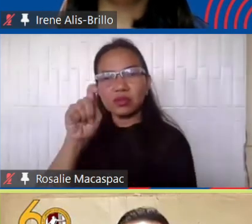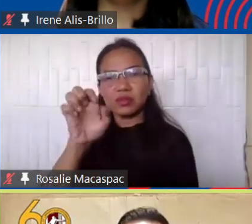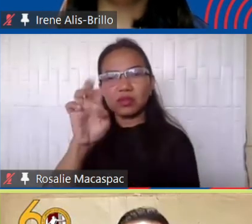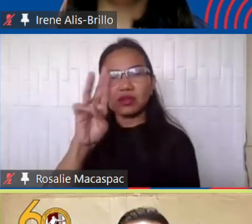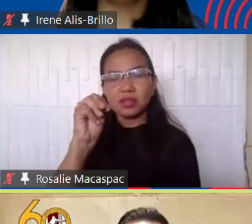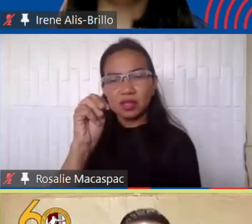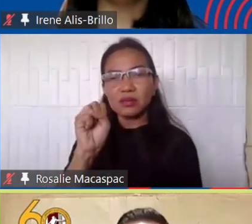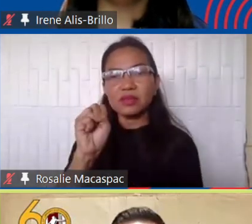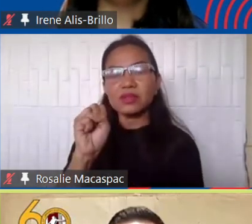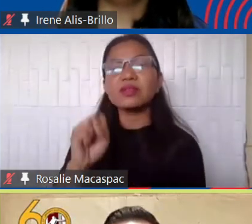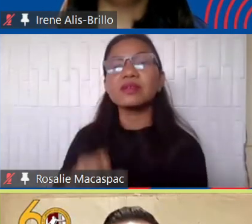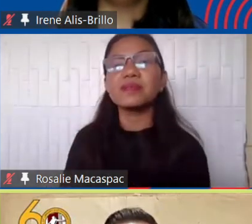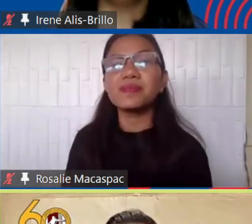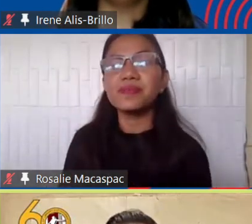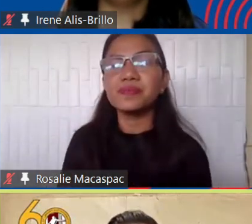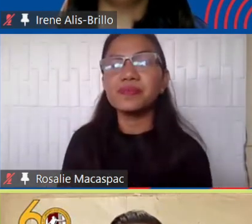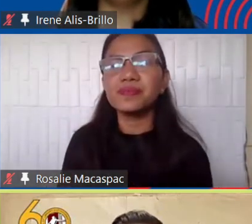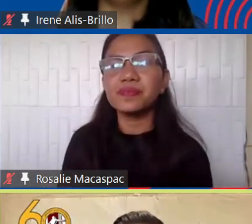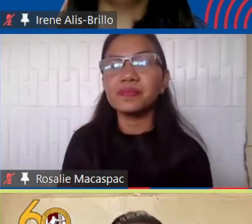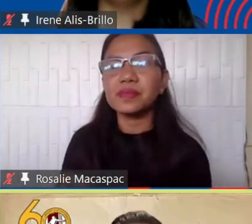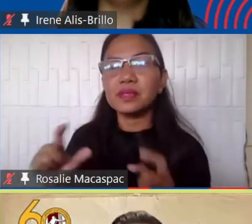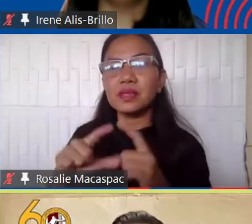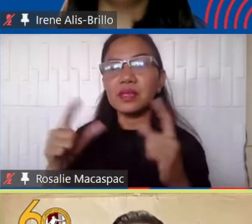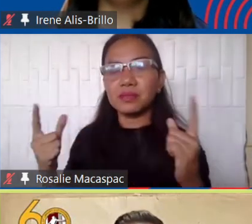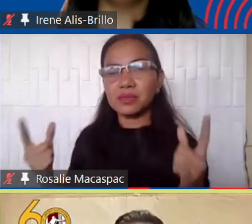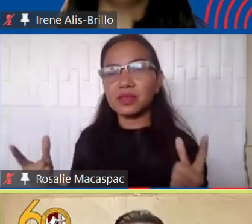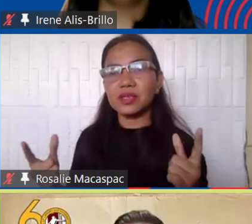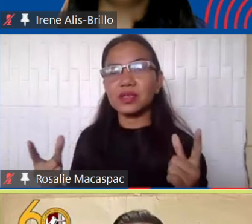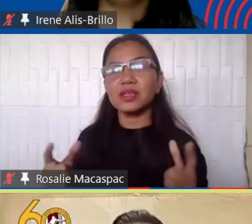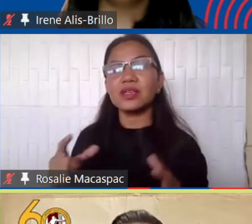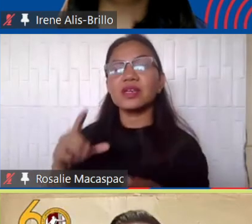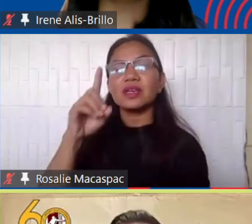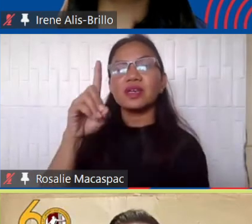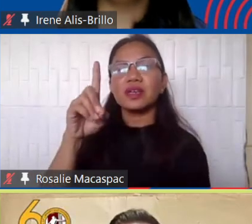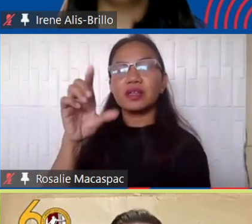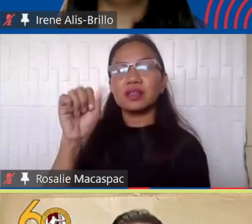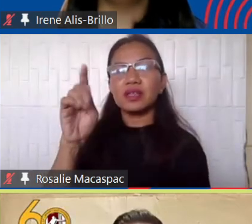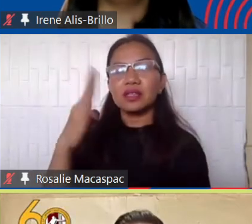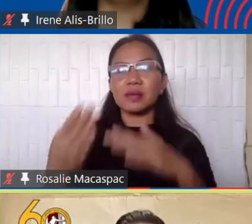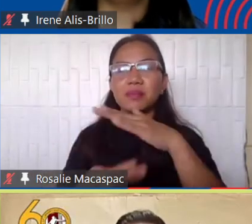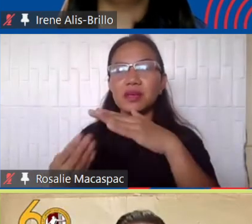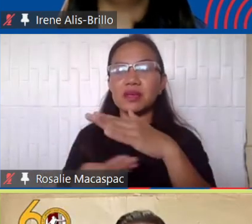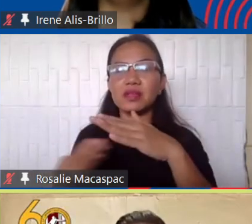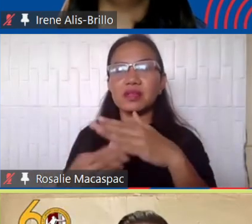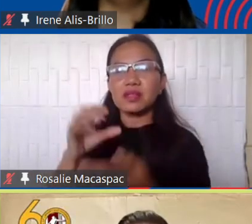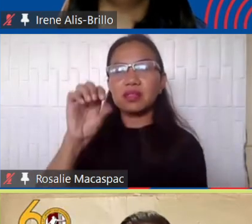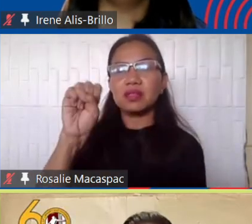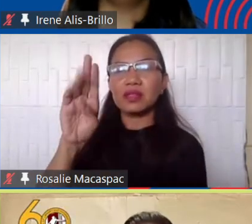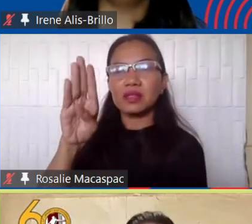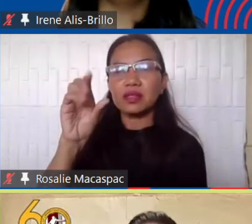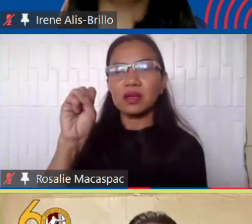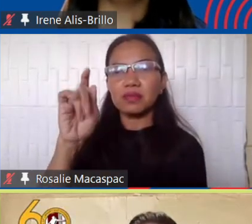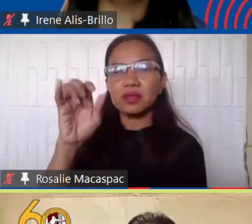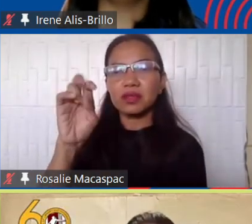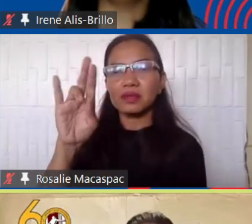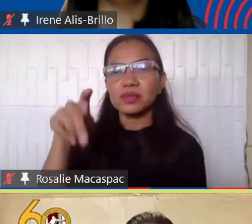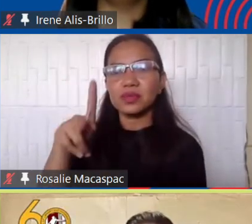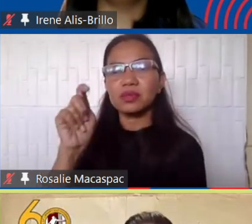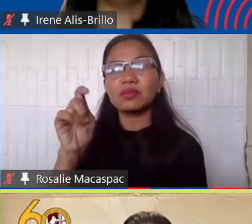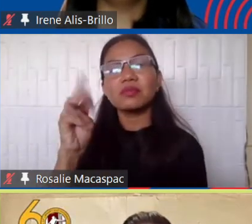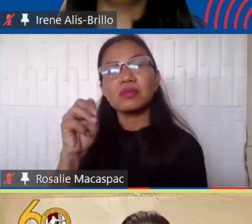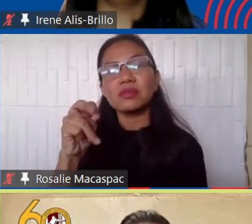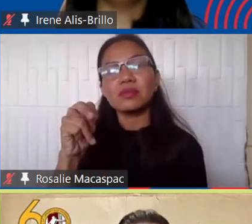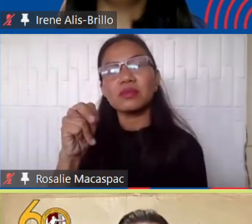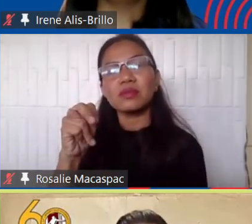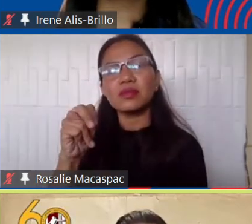kasi 'di ba sa library we call database subscriptions, 'di ba? But it's a database of